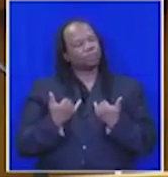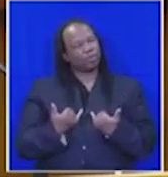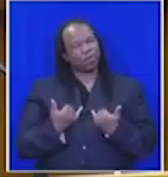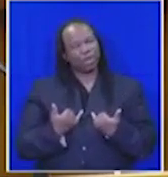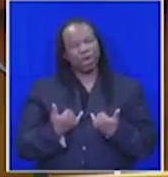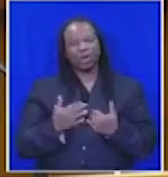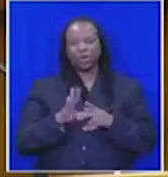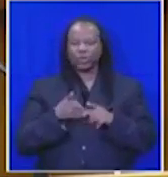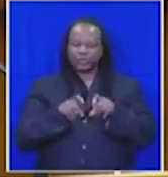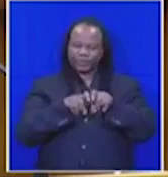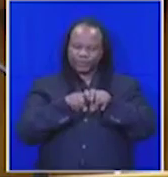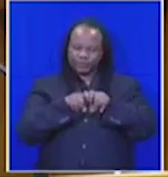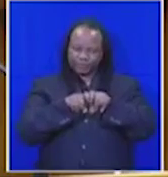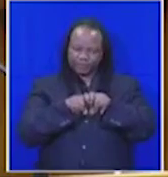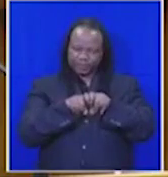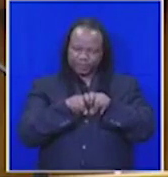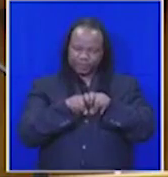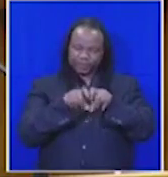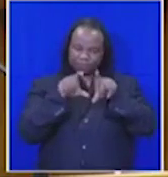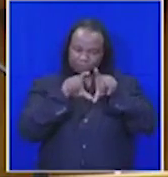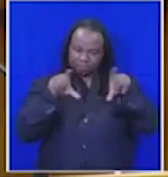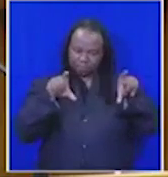to test whether the set-top boxes